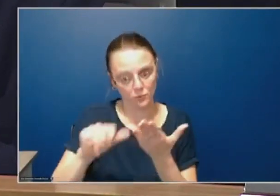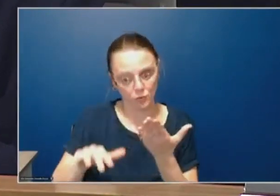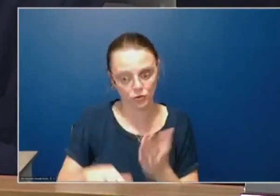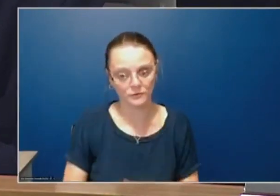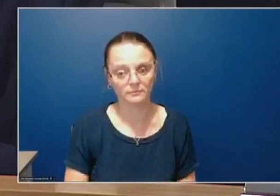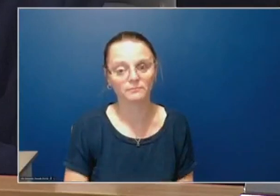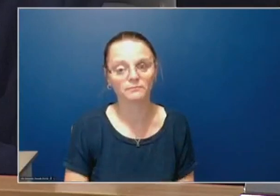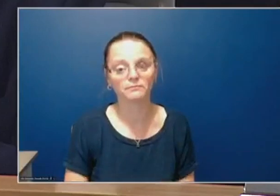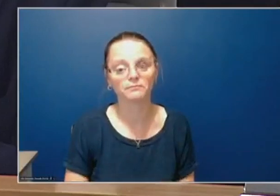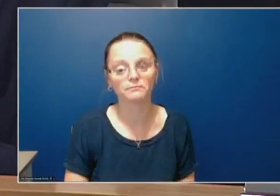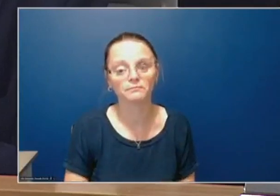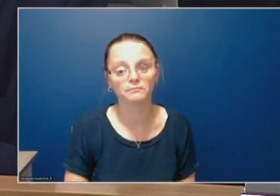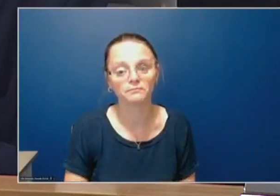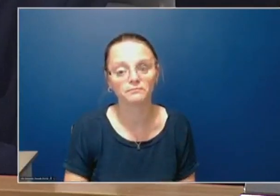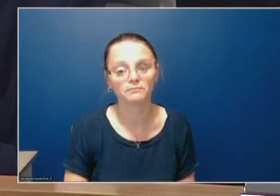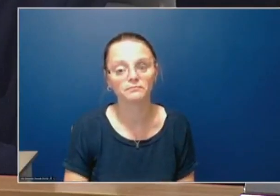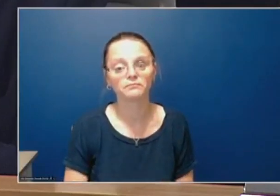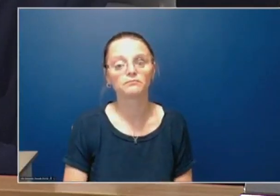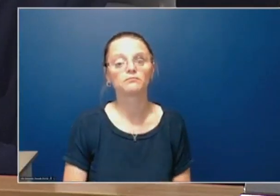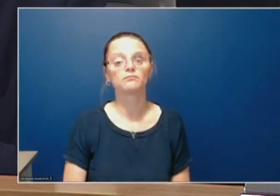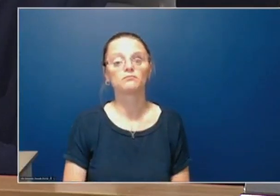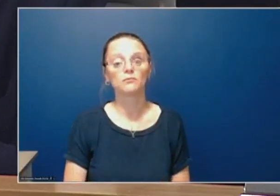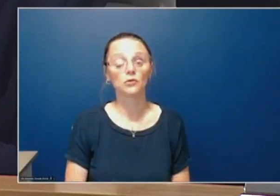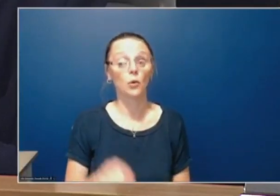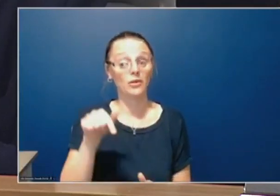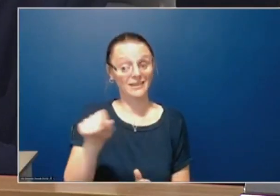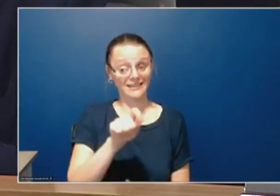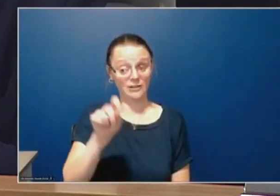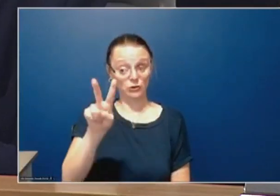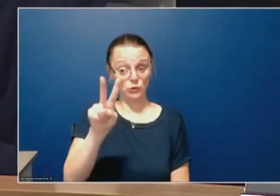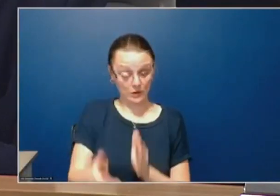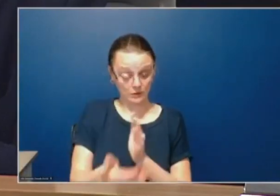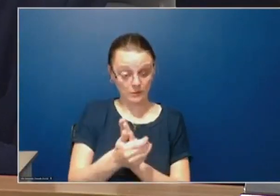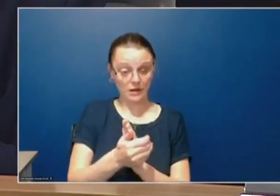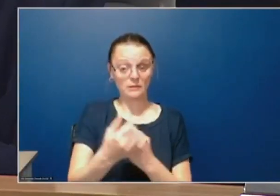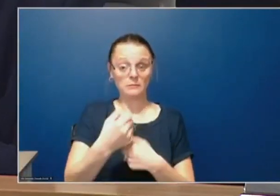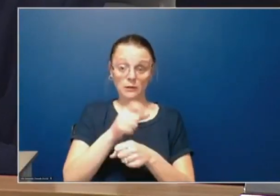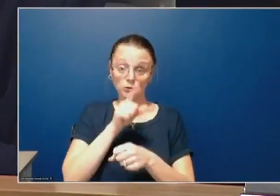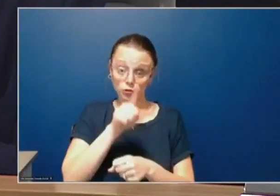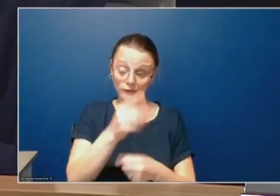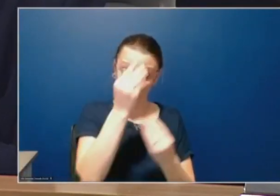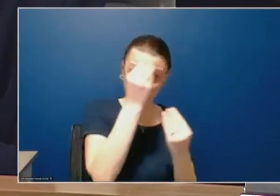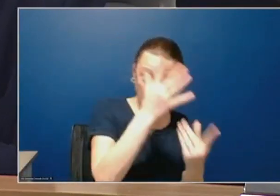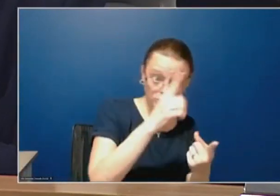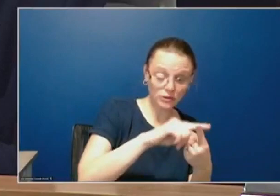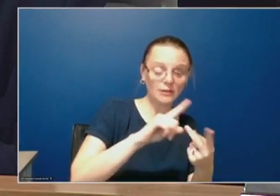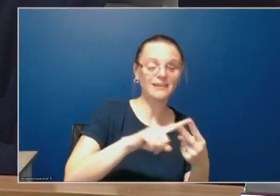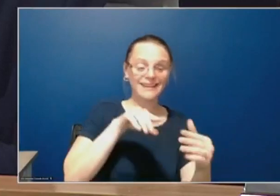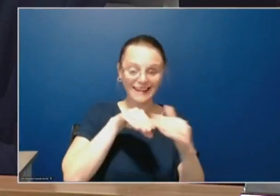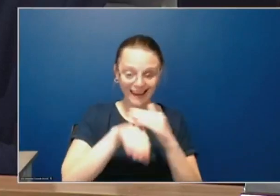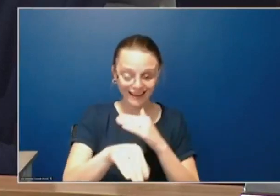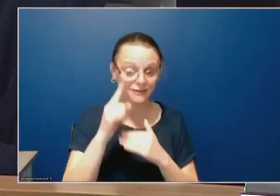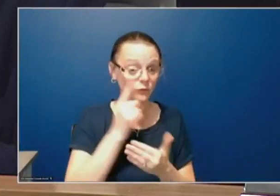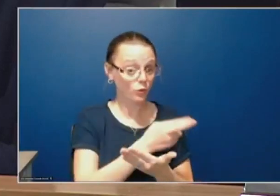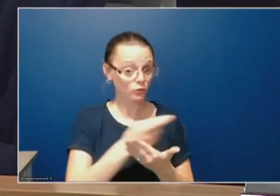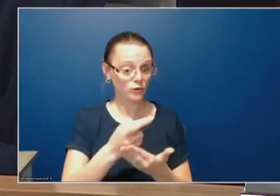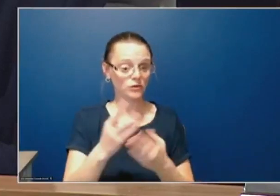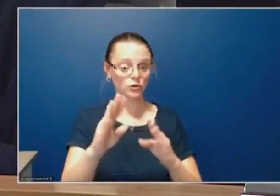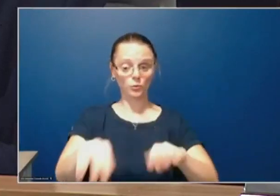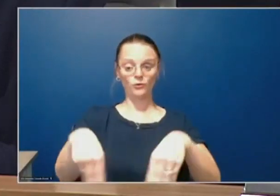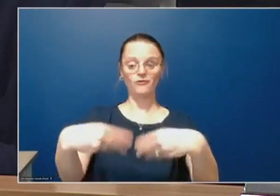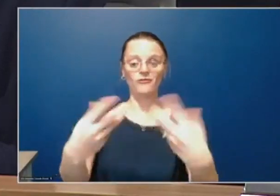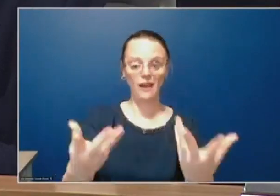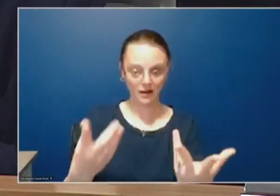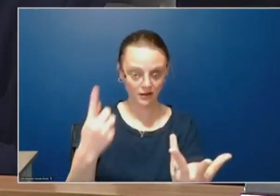would encourage your support of the -2 amendment to ensure the information and access to resources are presented to expecting